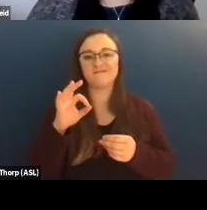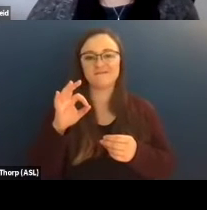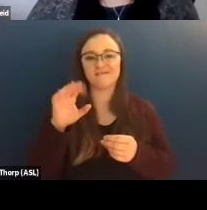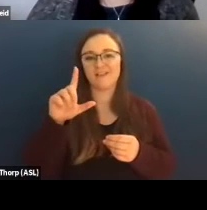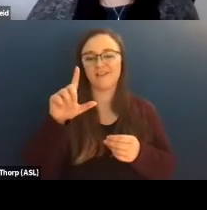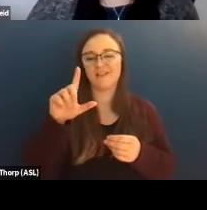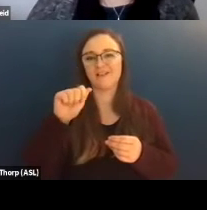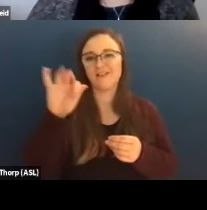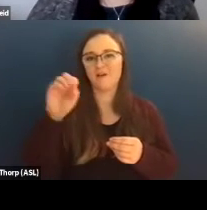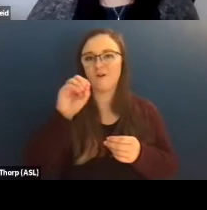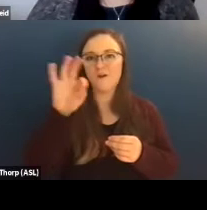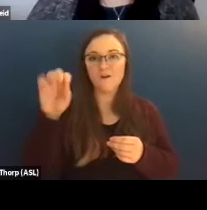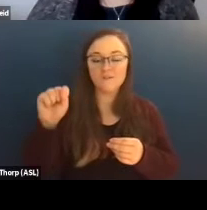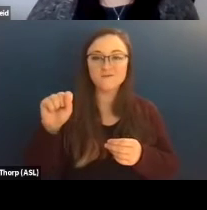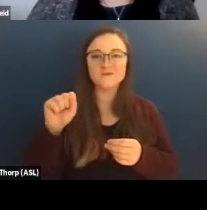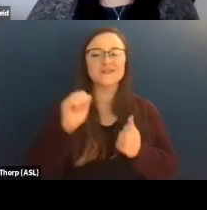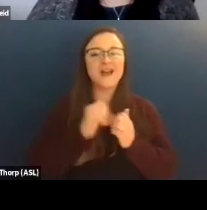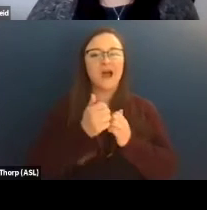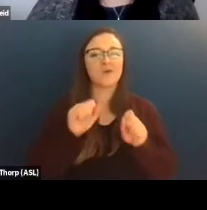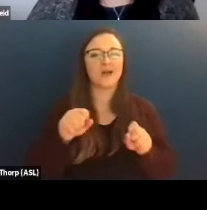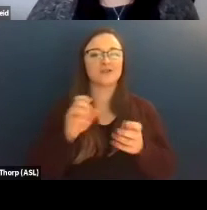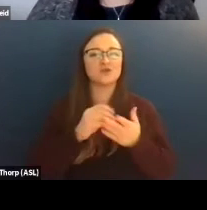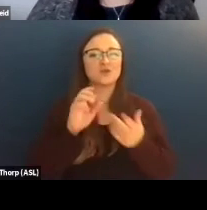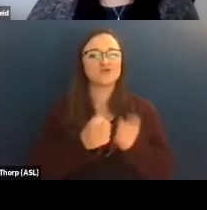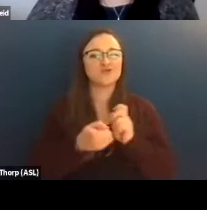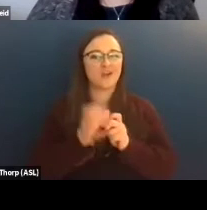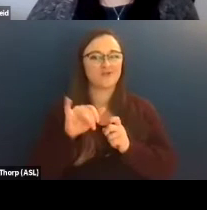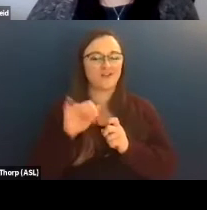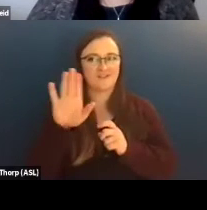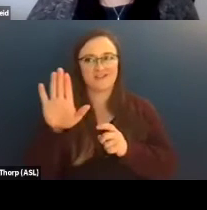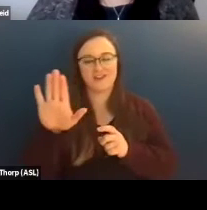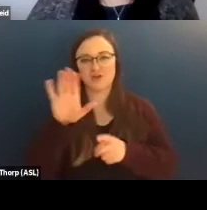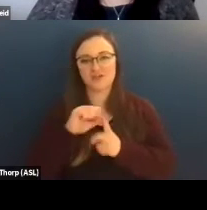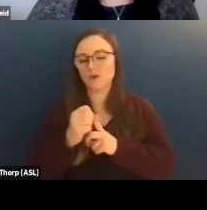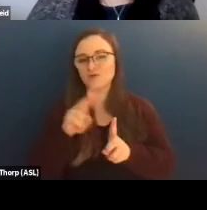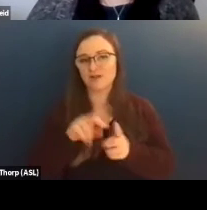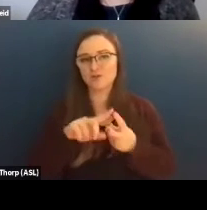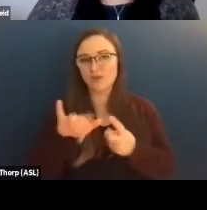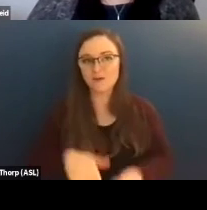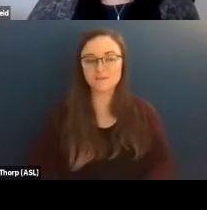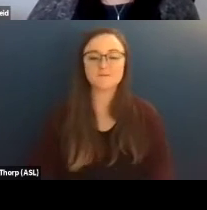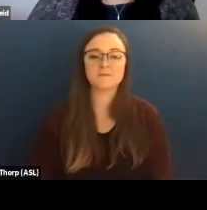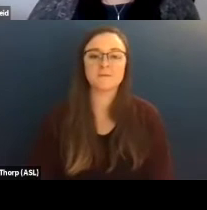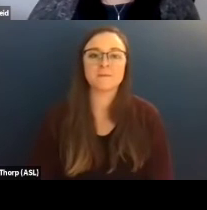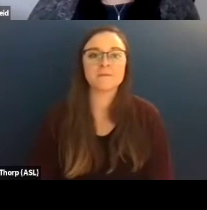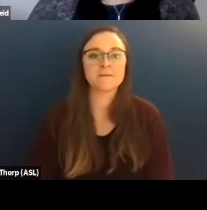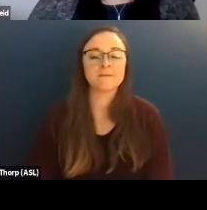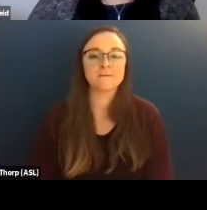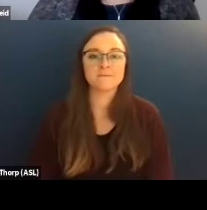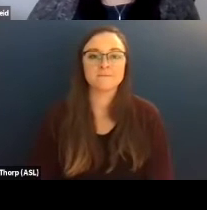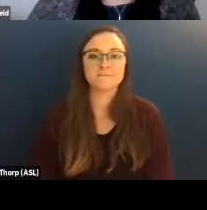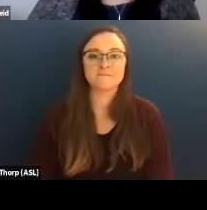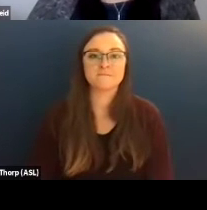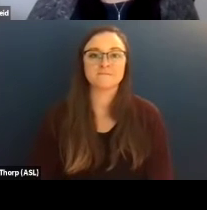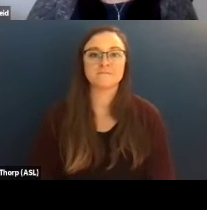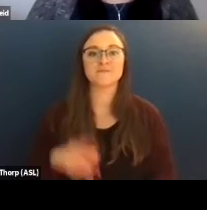to change that, and what should students do in that situation if that is the case? So if Does anyone mind?